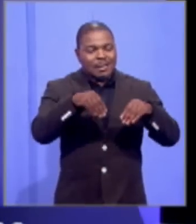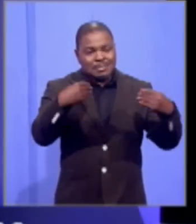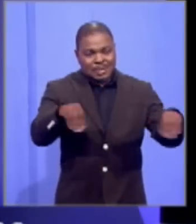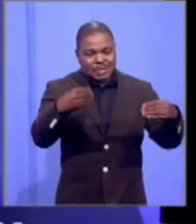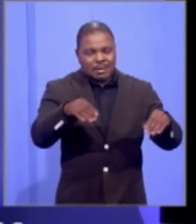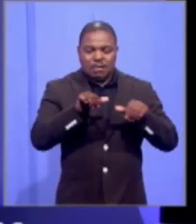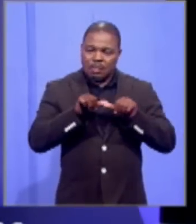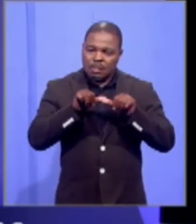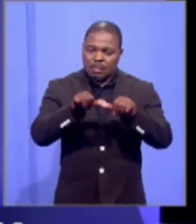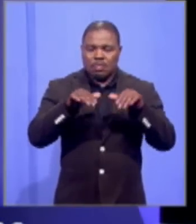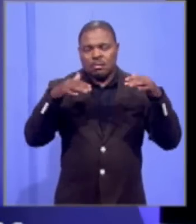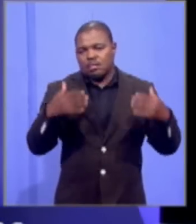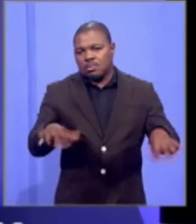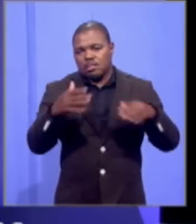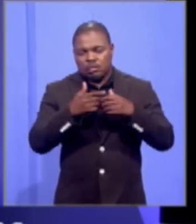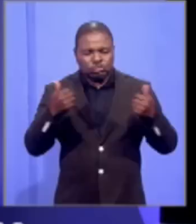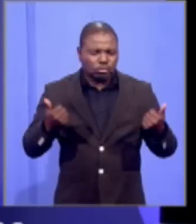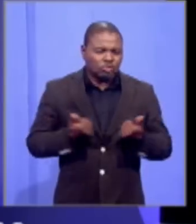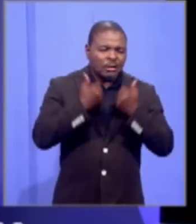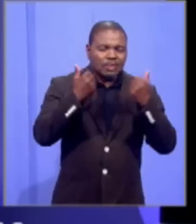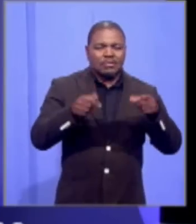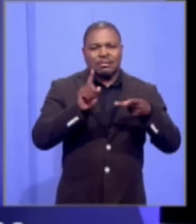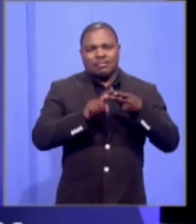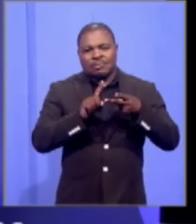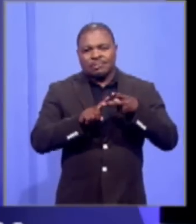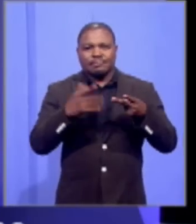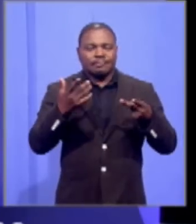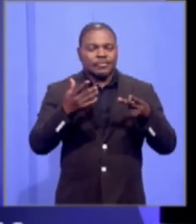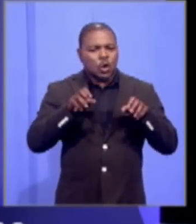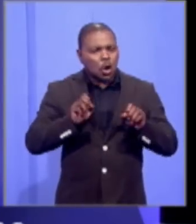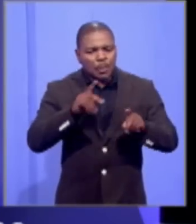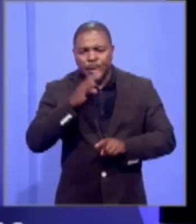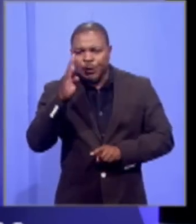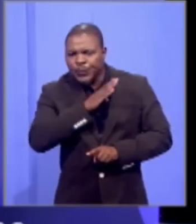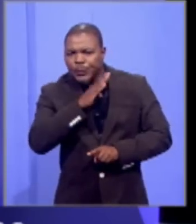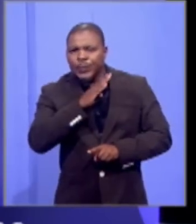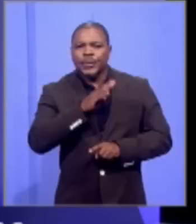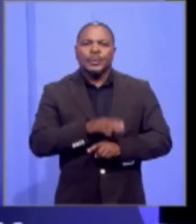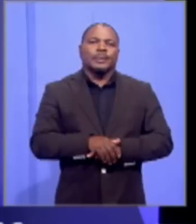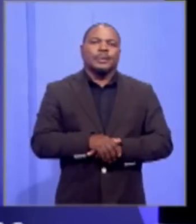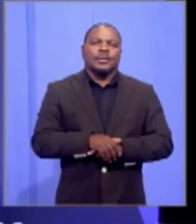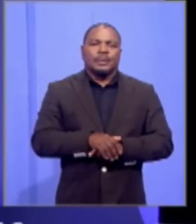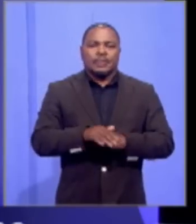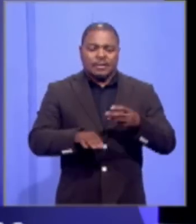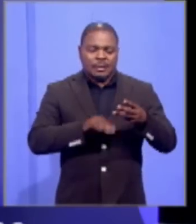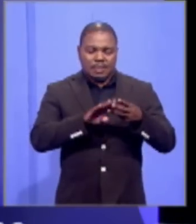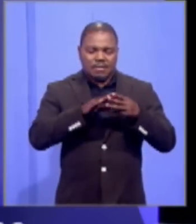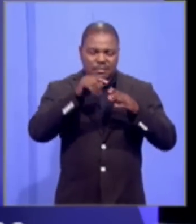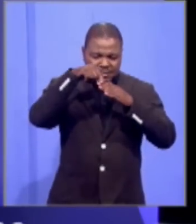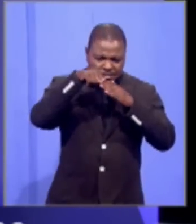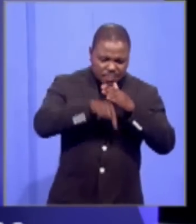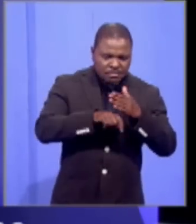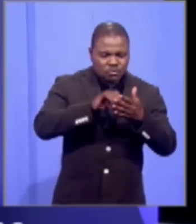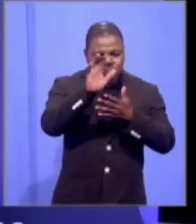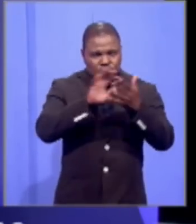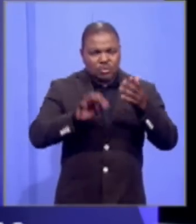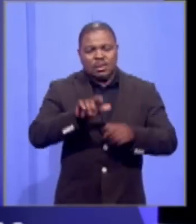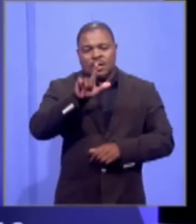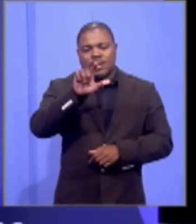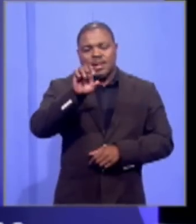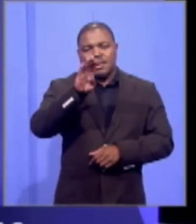pele go itemogela ditlhotlho tša go swana le go se fiwe menyetla yeo e ba swanetšego go kwa se ka botlalo lebeseng